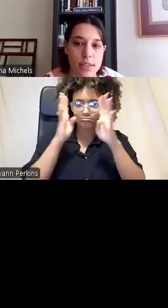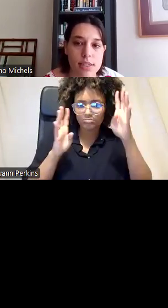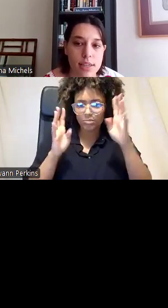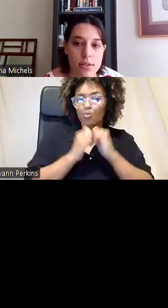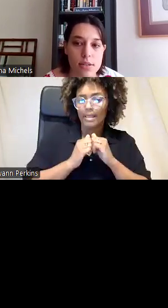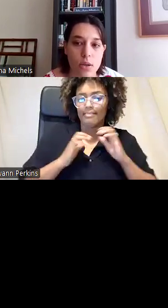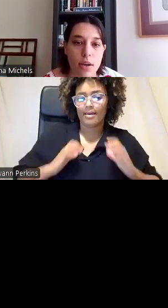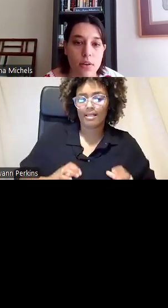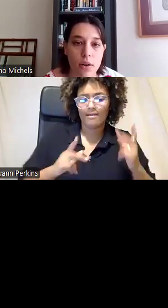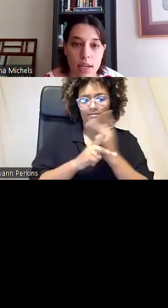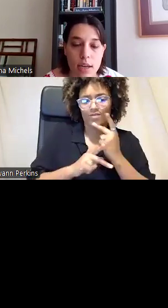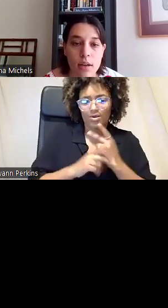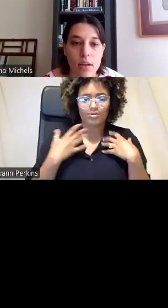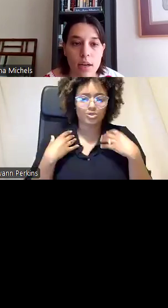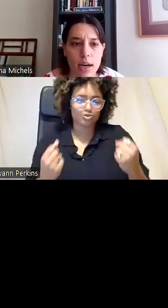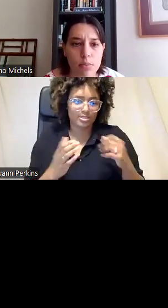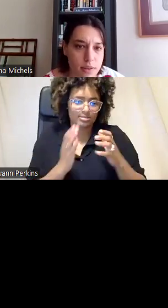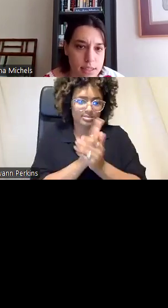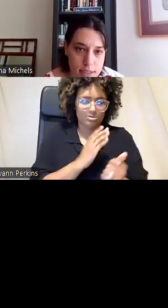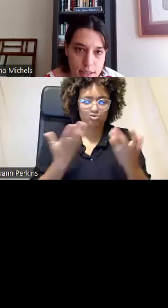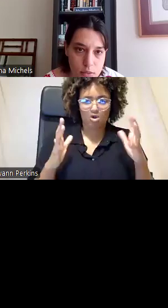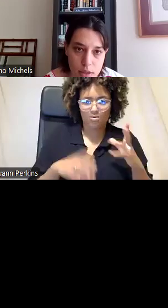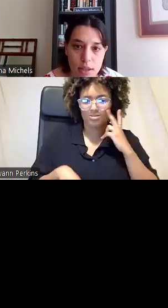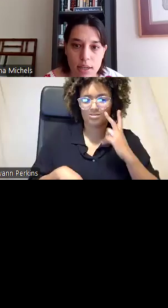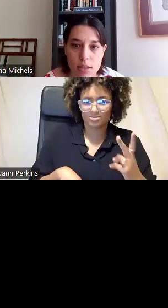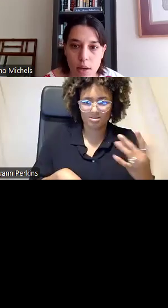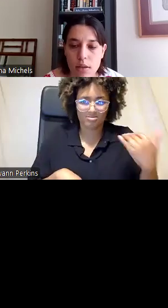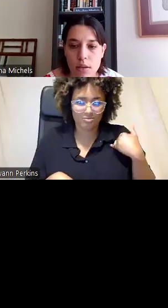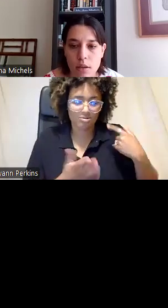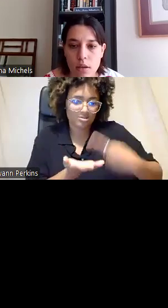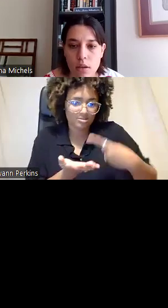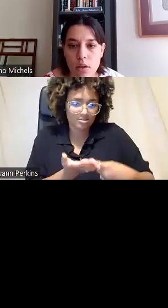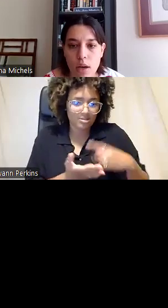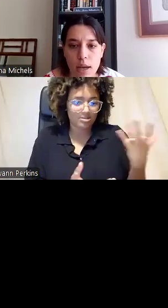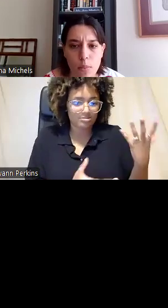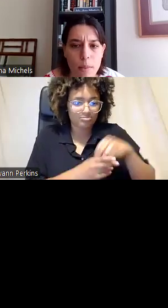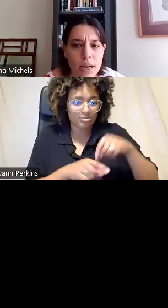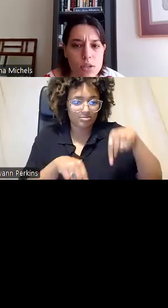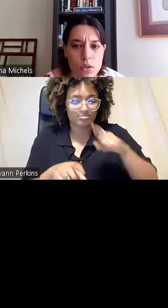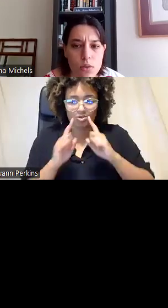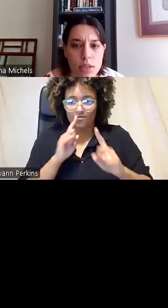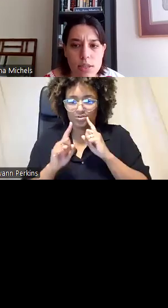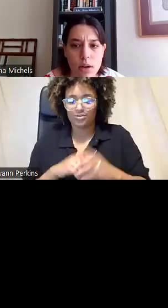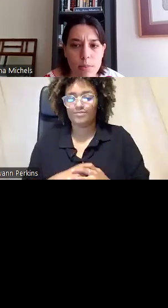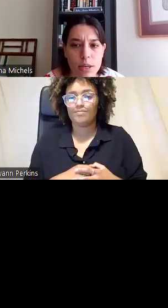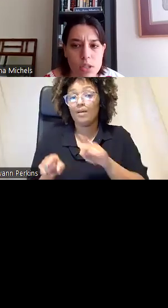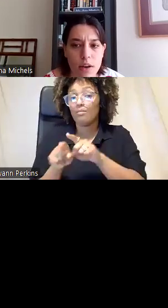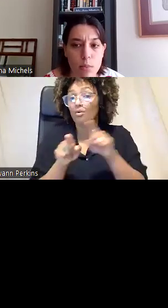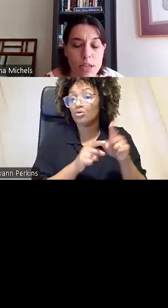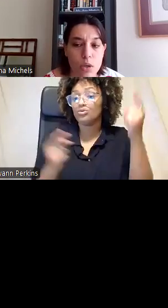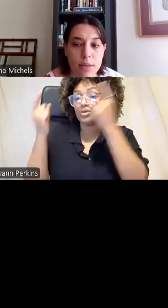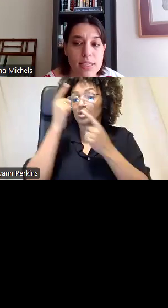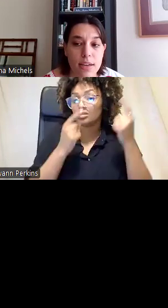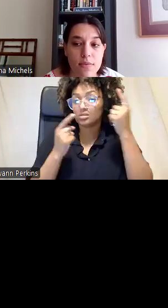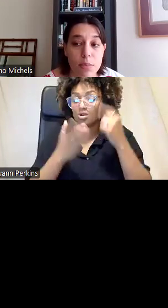of the strengths and skills that you may have already previously discussed with the client as well. One might also consider helping a